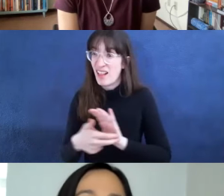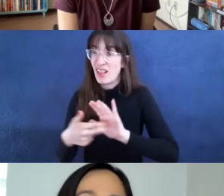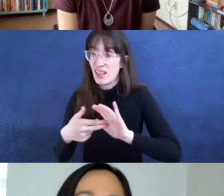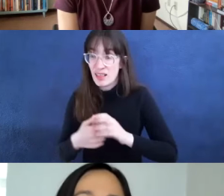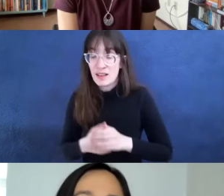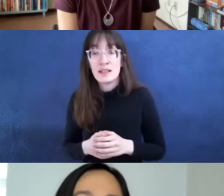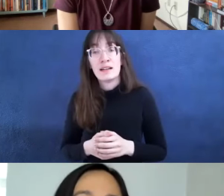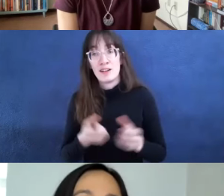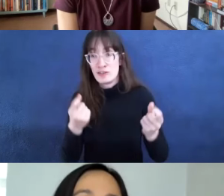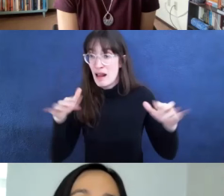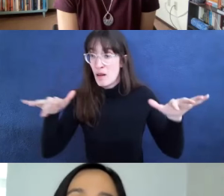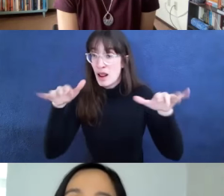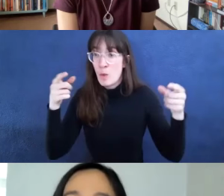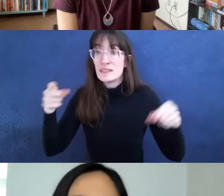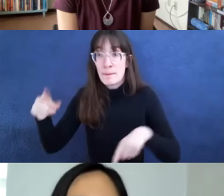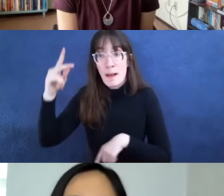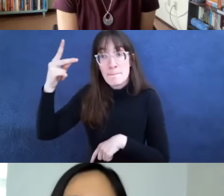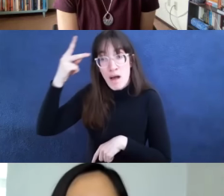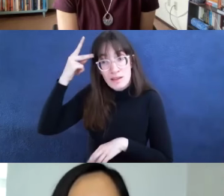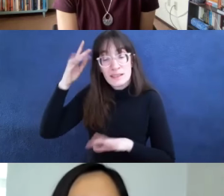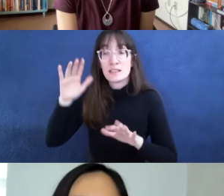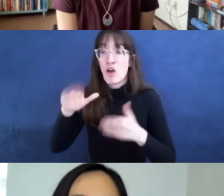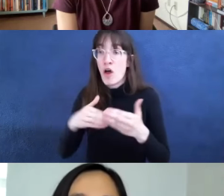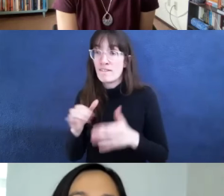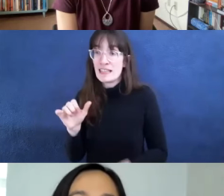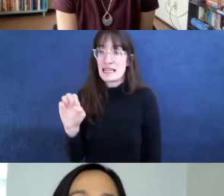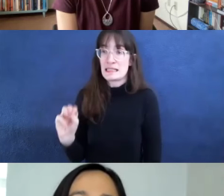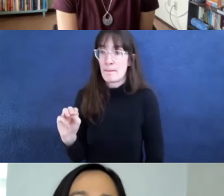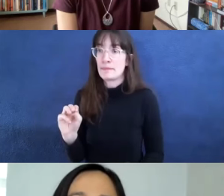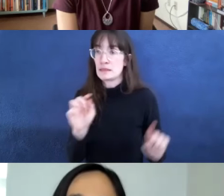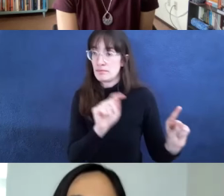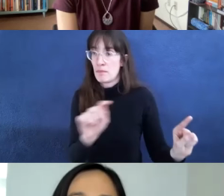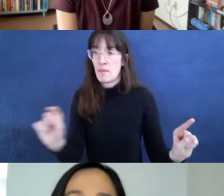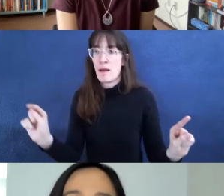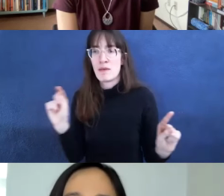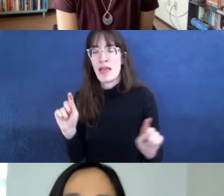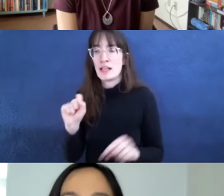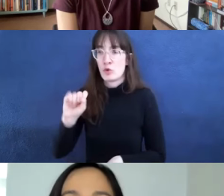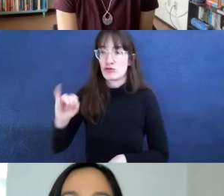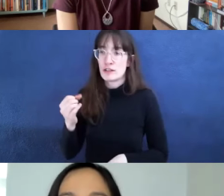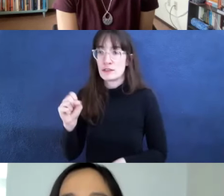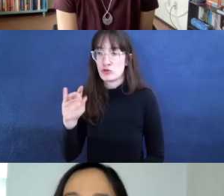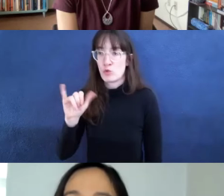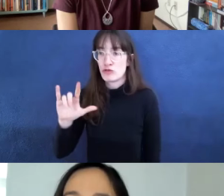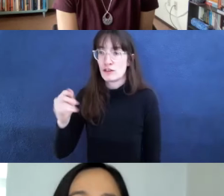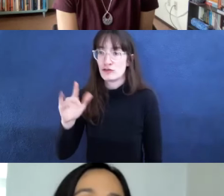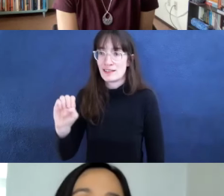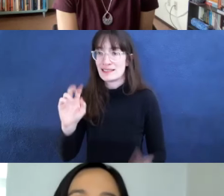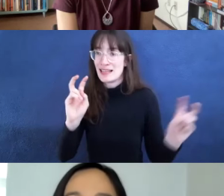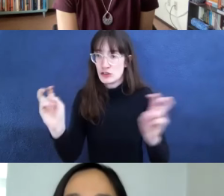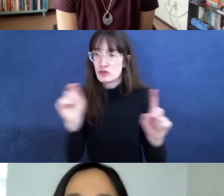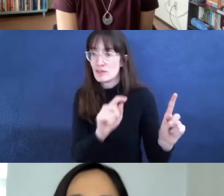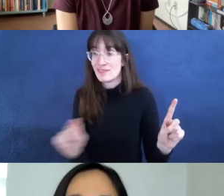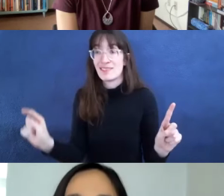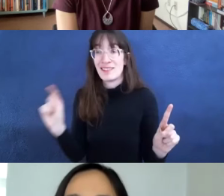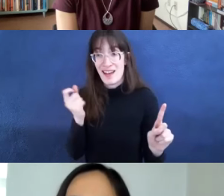of politics, all the isms, social justice, and just feeling lonely from the